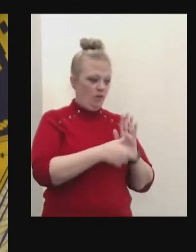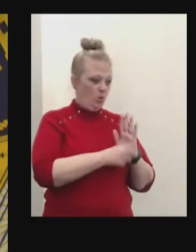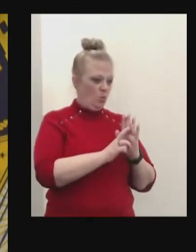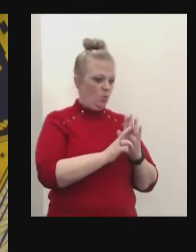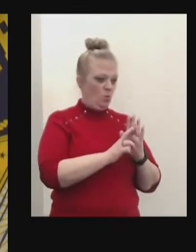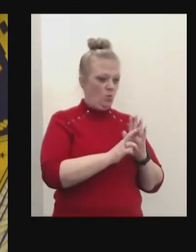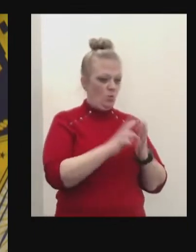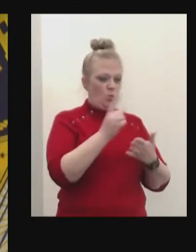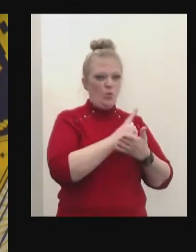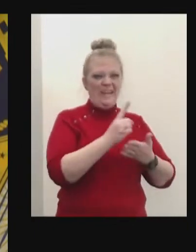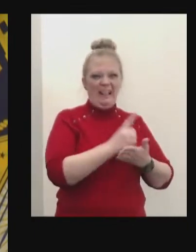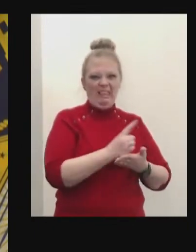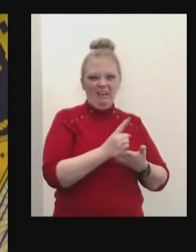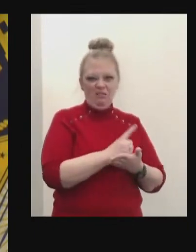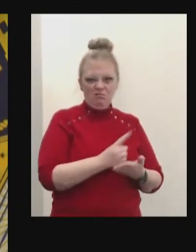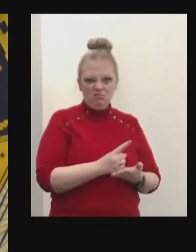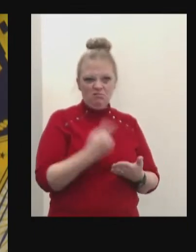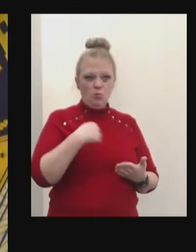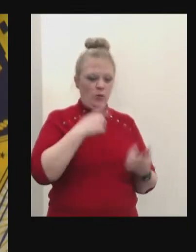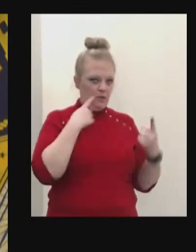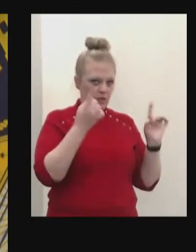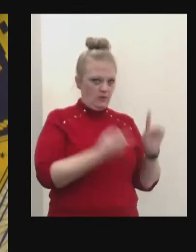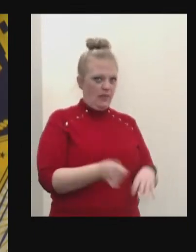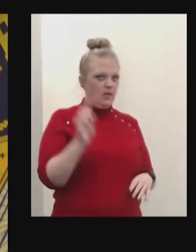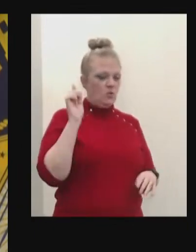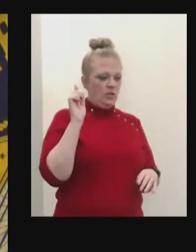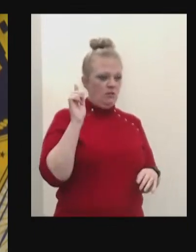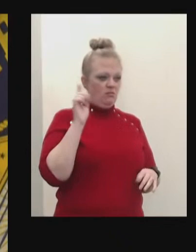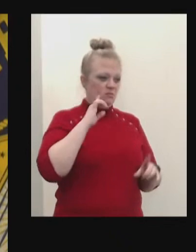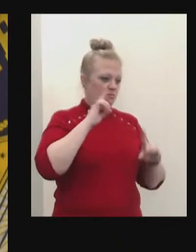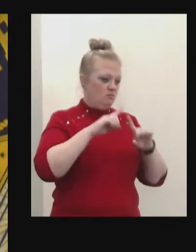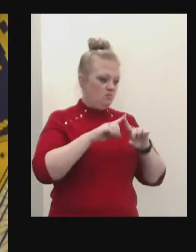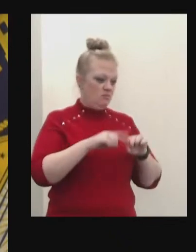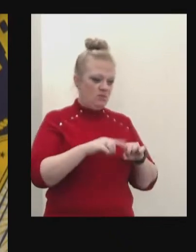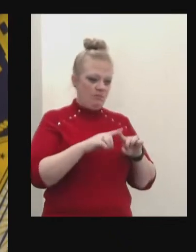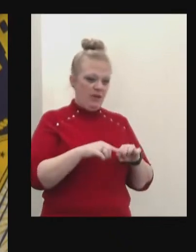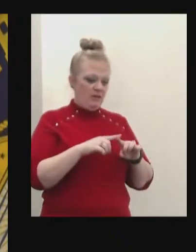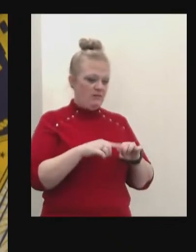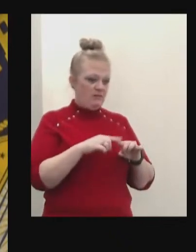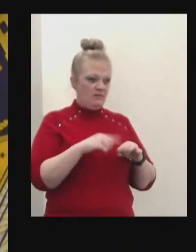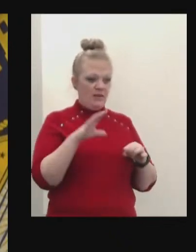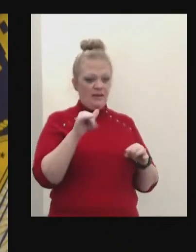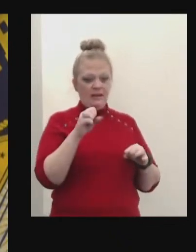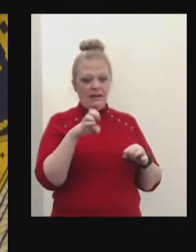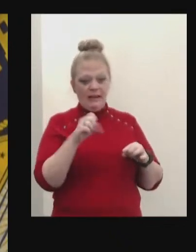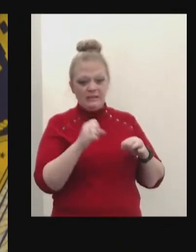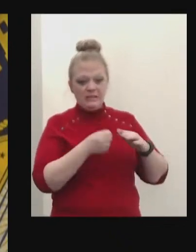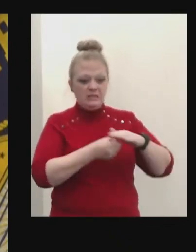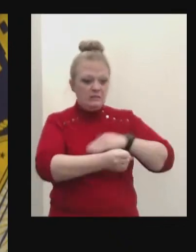weekly basis, as we announced last week. It all depends on where we stand with cases and hospitalizations.